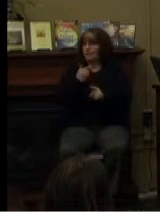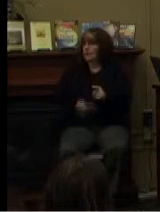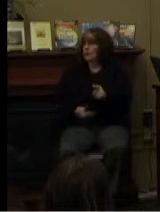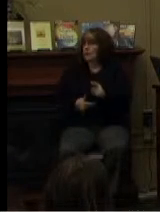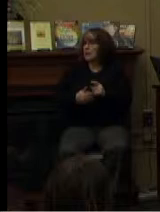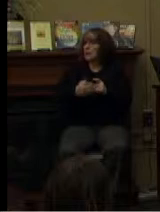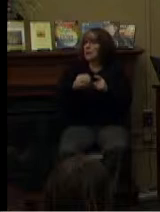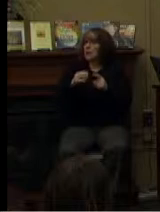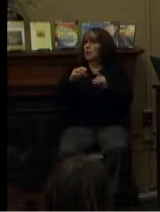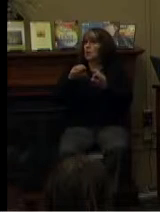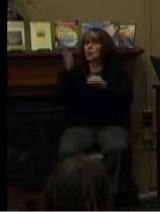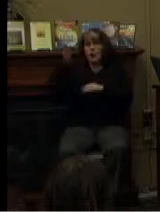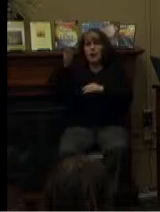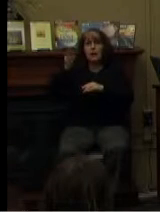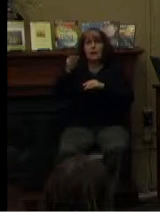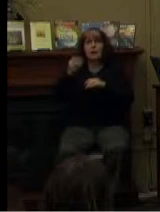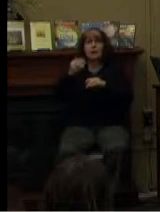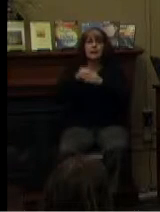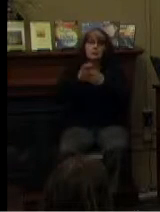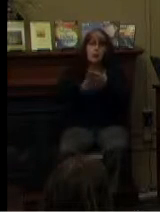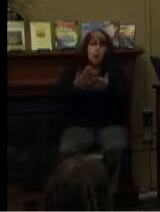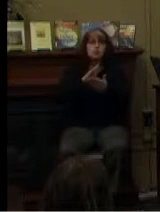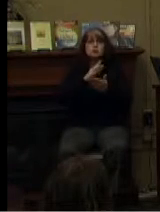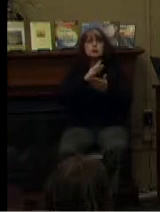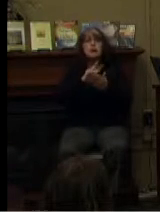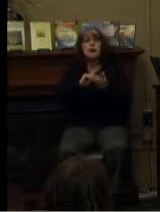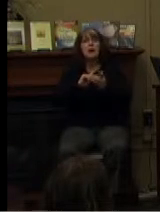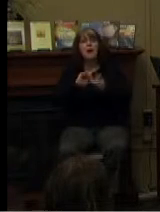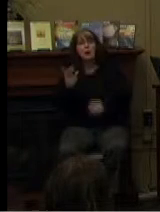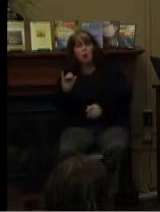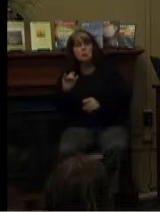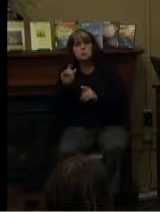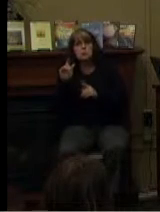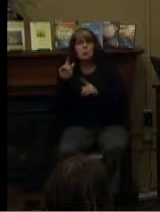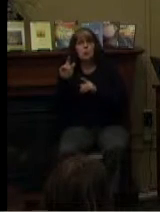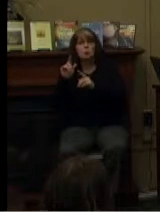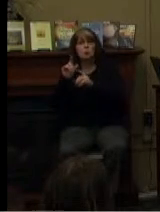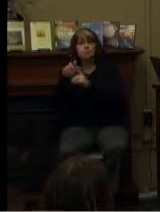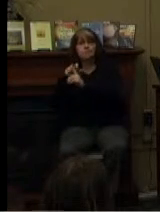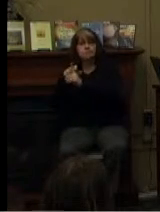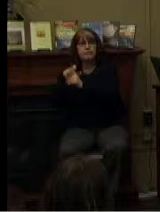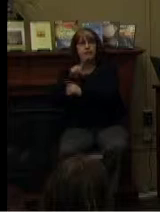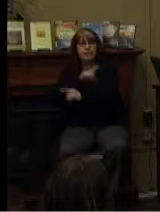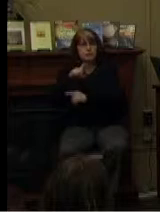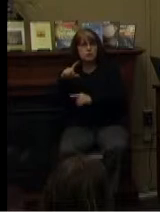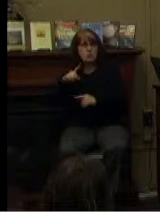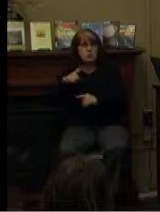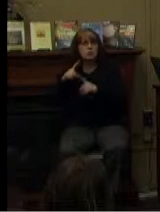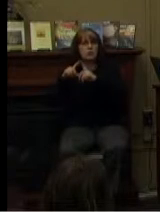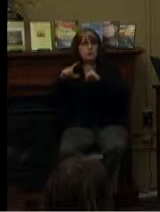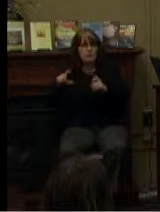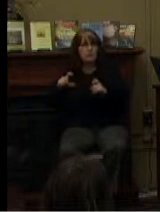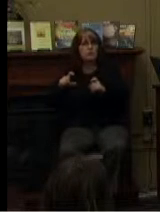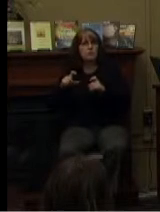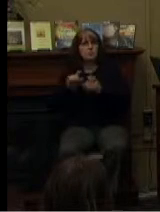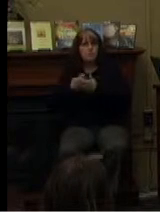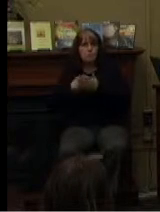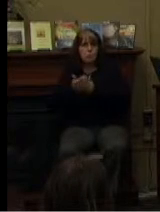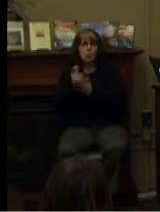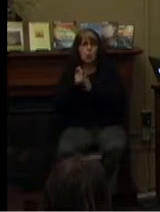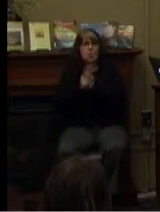in college settings, but we're also in very involved in the legislation and the laws and things like that. So